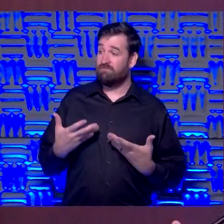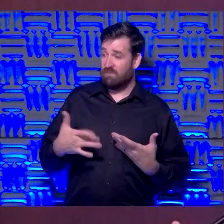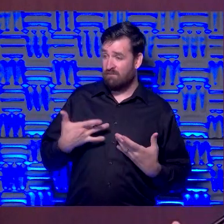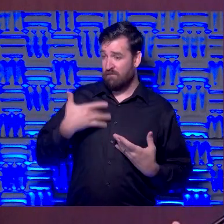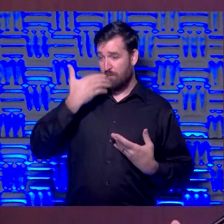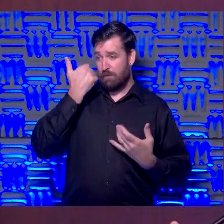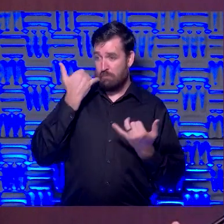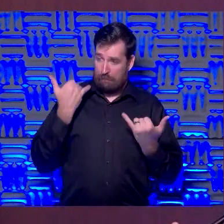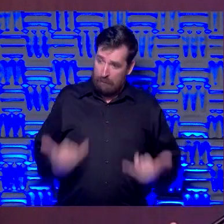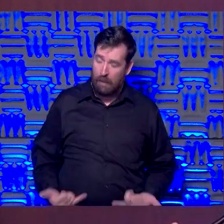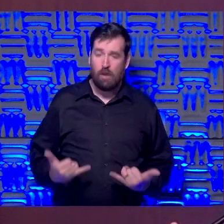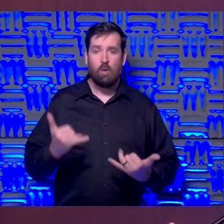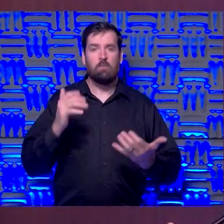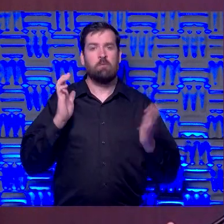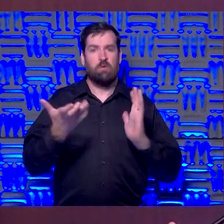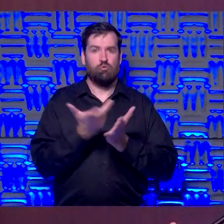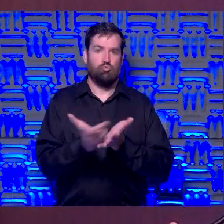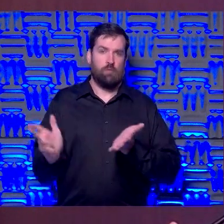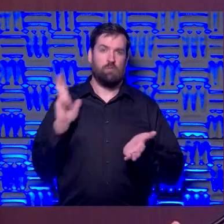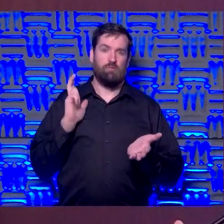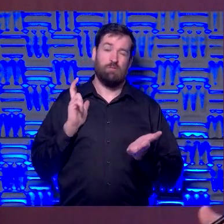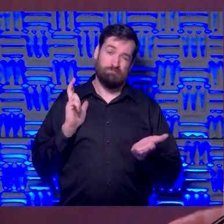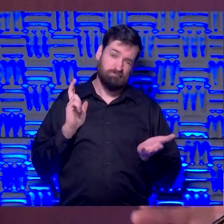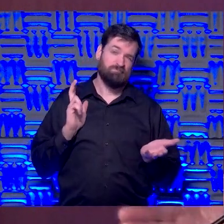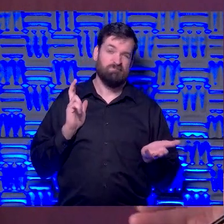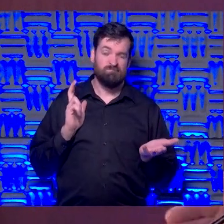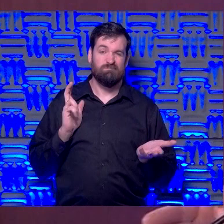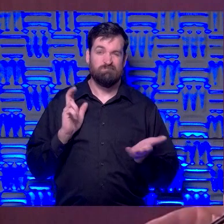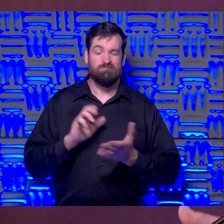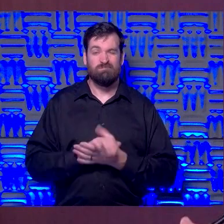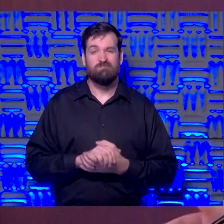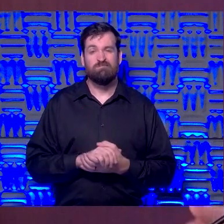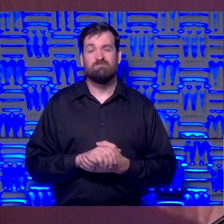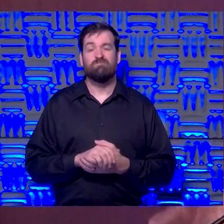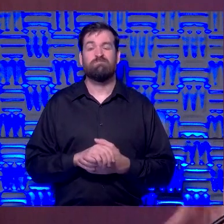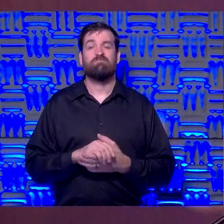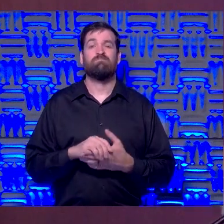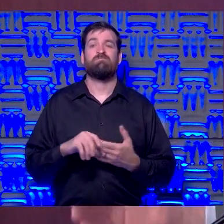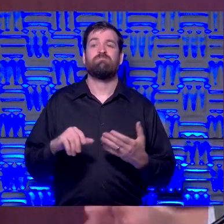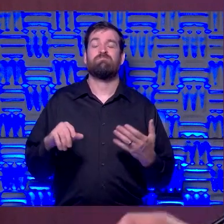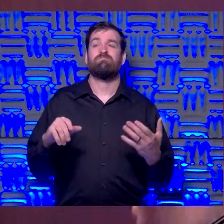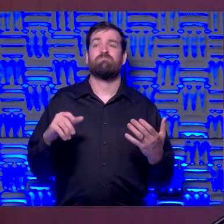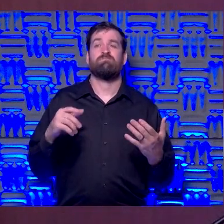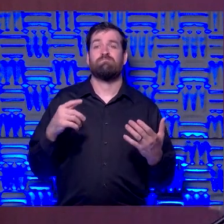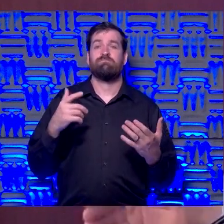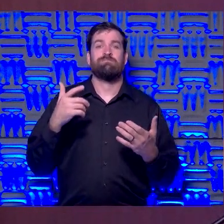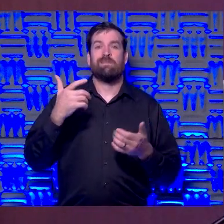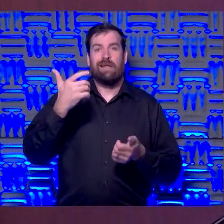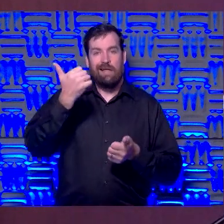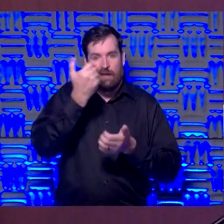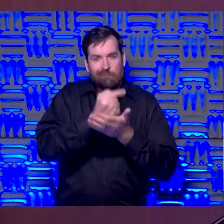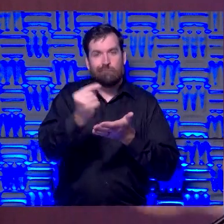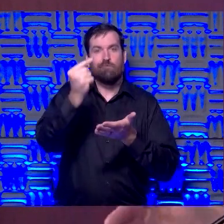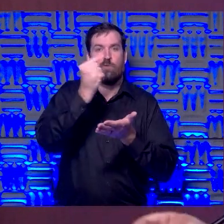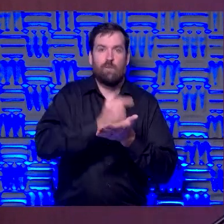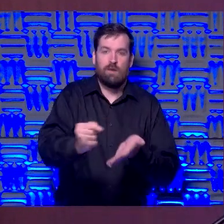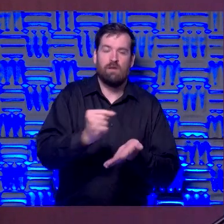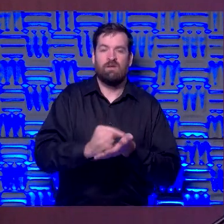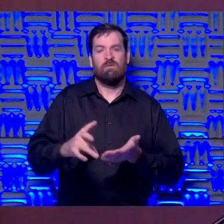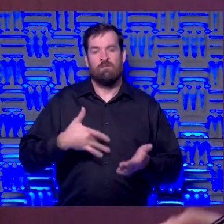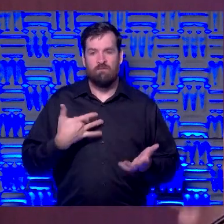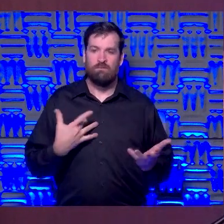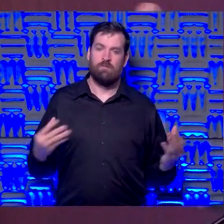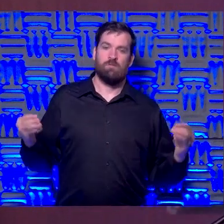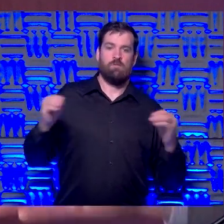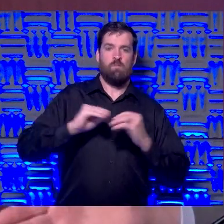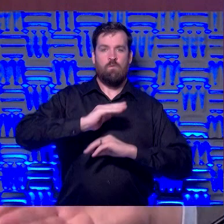where we are right now than 3 weeks ago, quite honestly, in terms of and with every passing week, I feel better about what we've been able to get